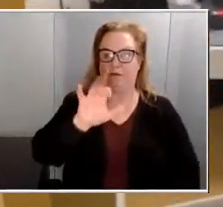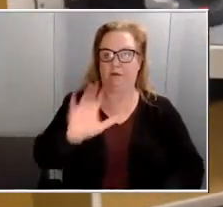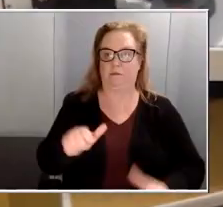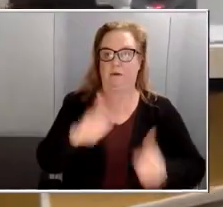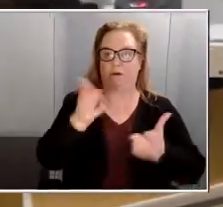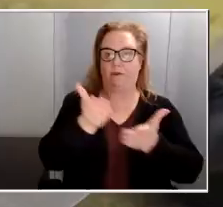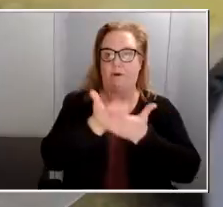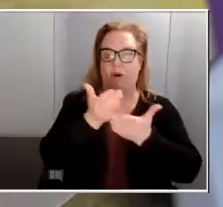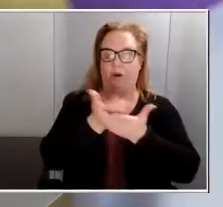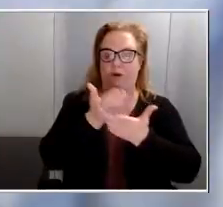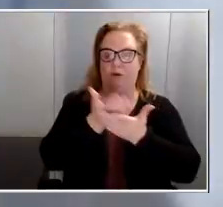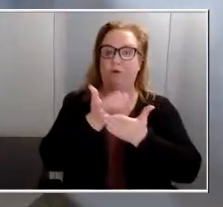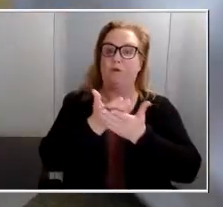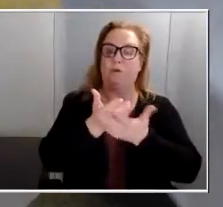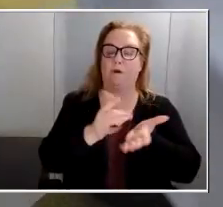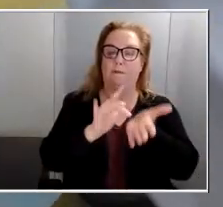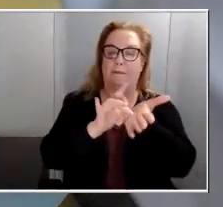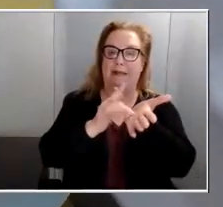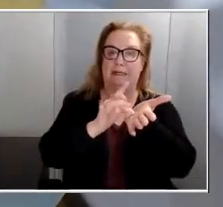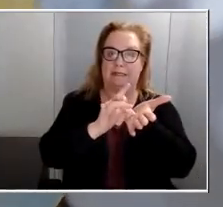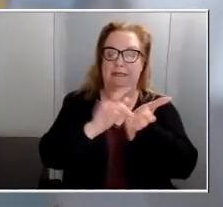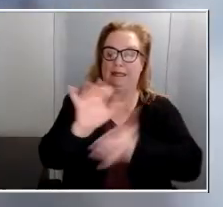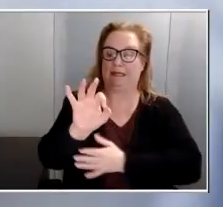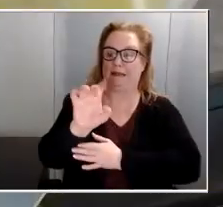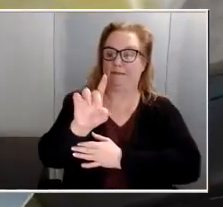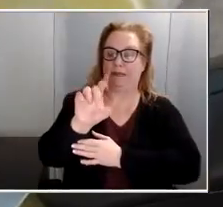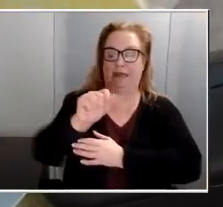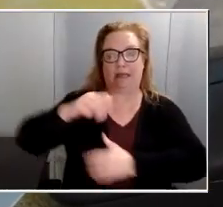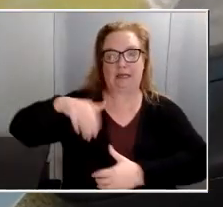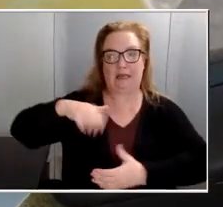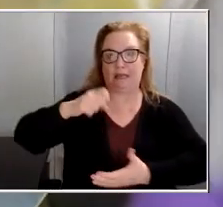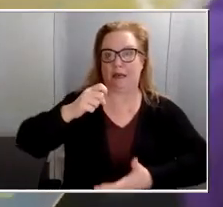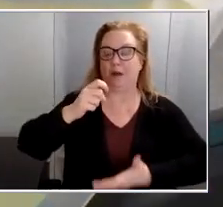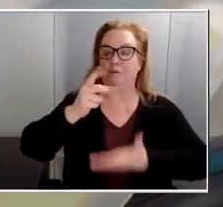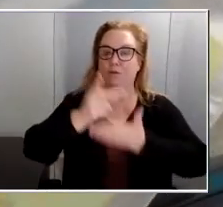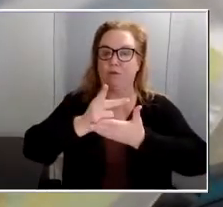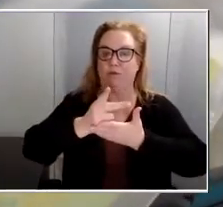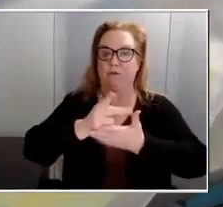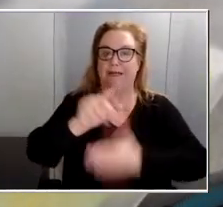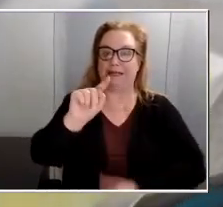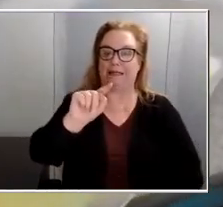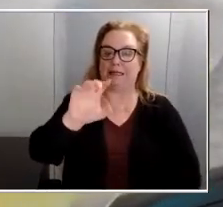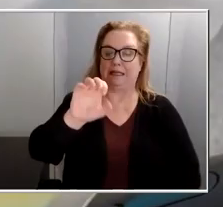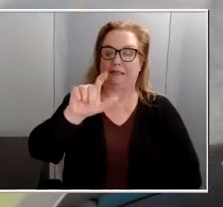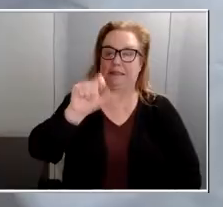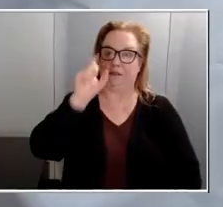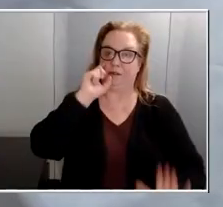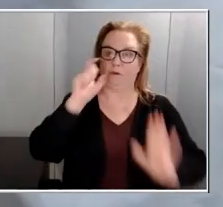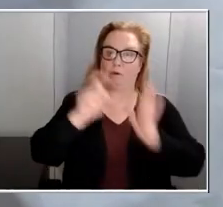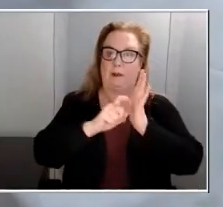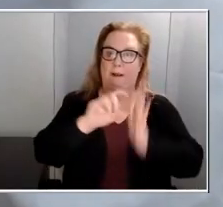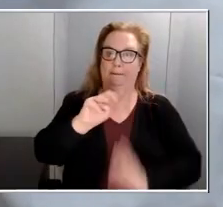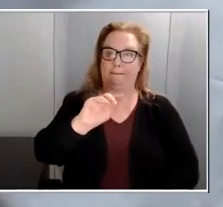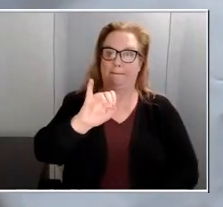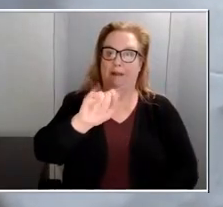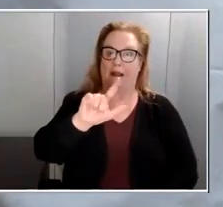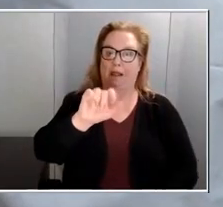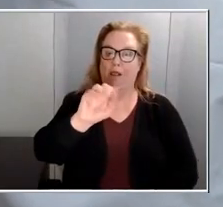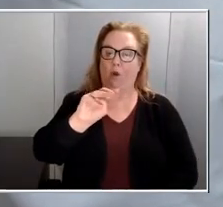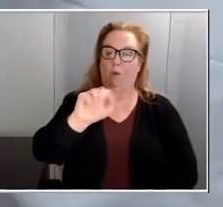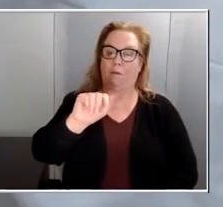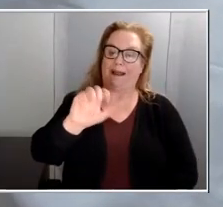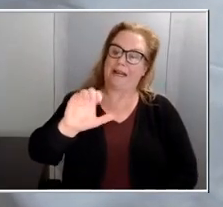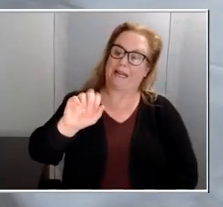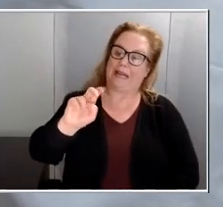called tetlistamab. The FDA had not yet approved the treatment that forces T cells to recognize myeloma cancer cells